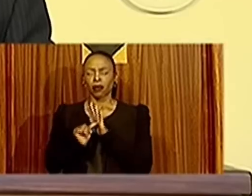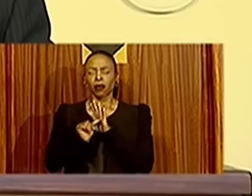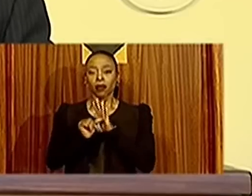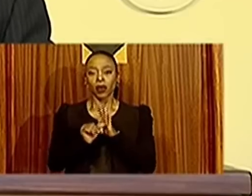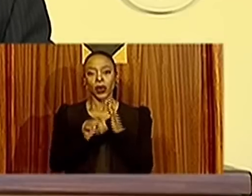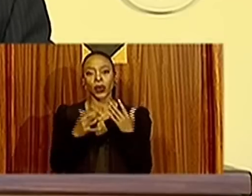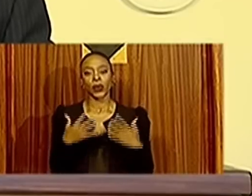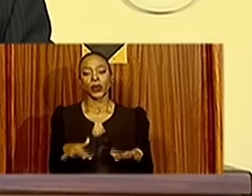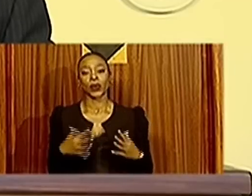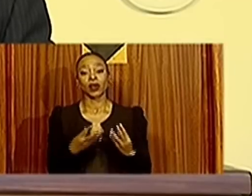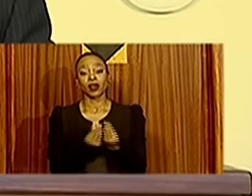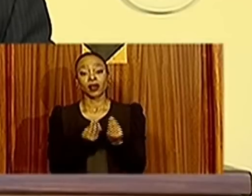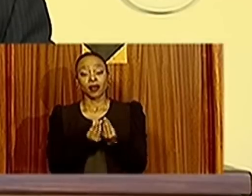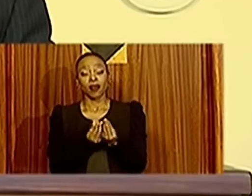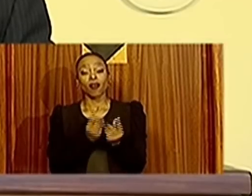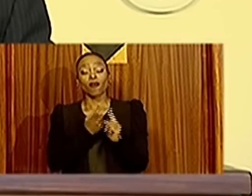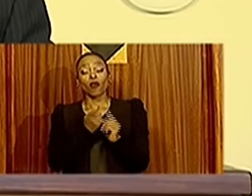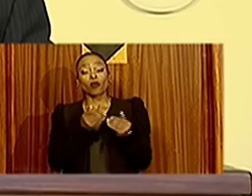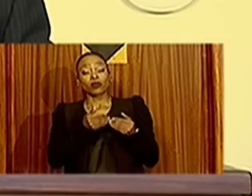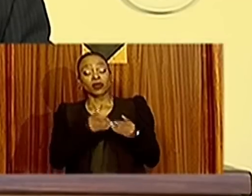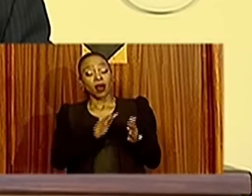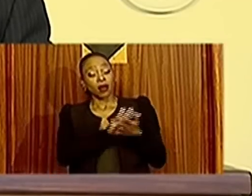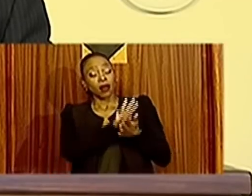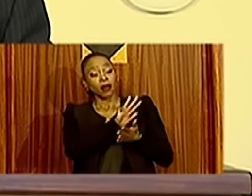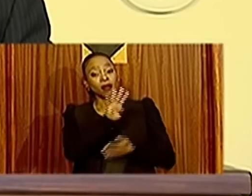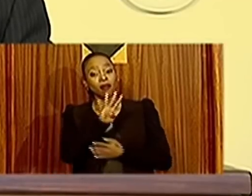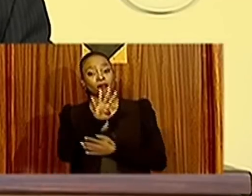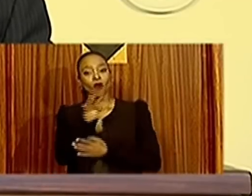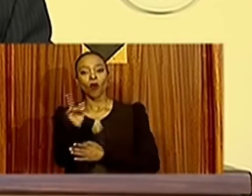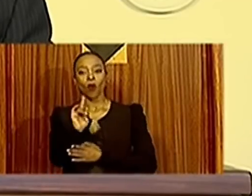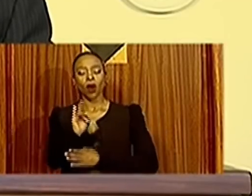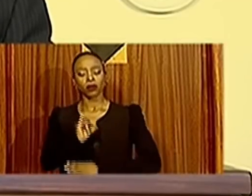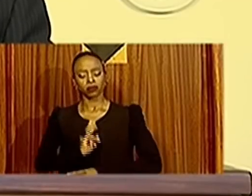our elections since 1994 has been their integrity.